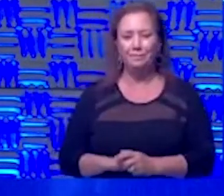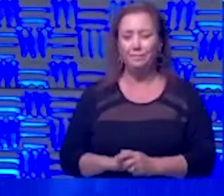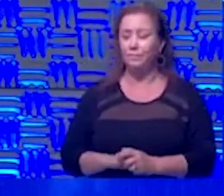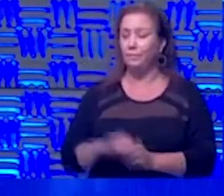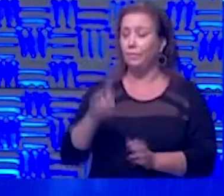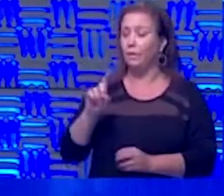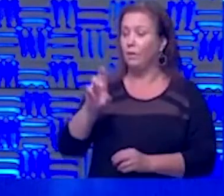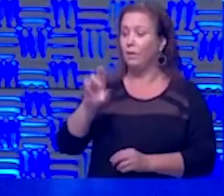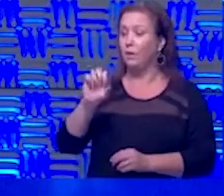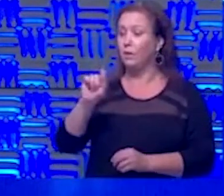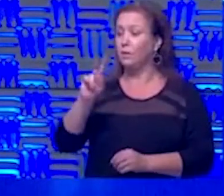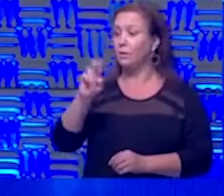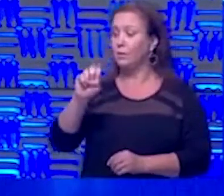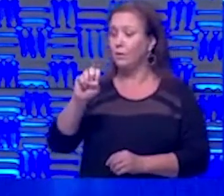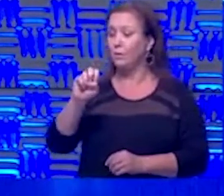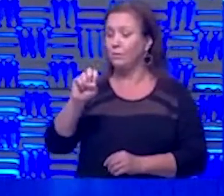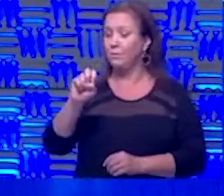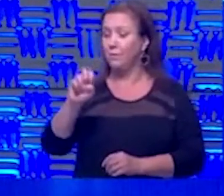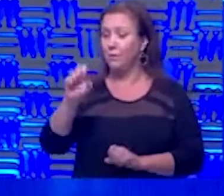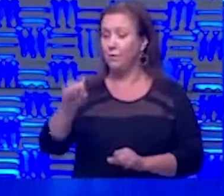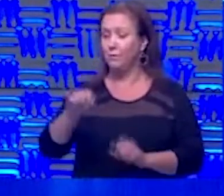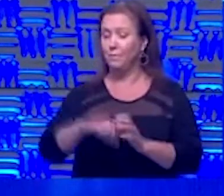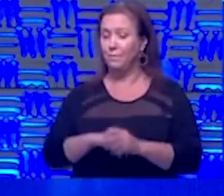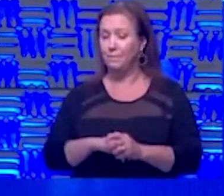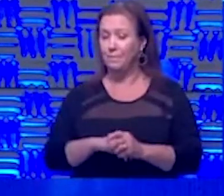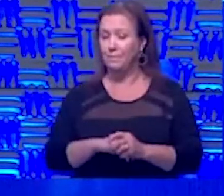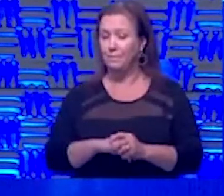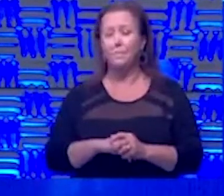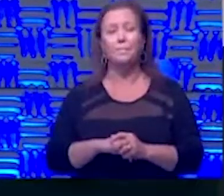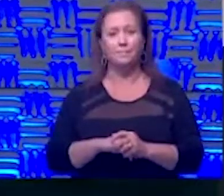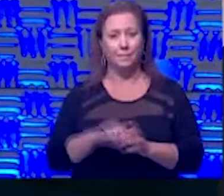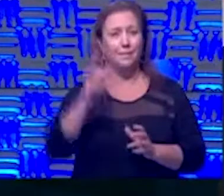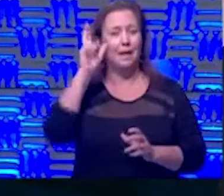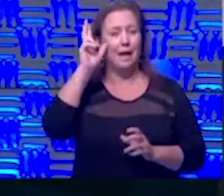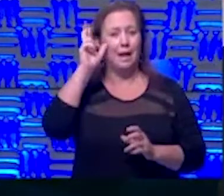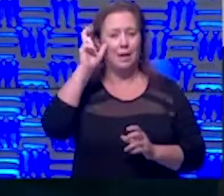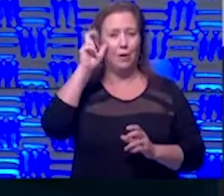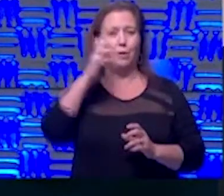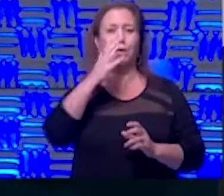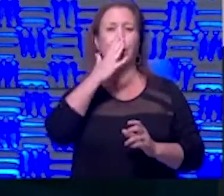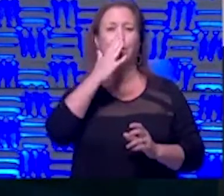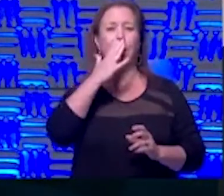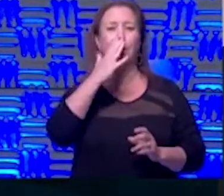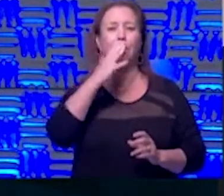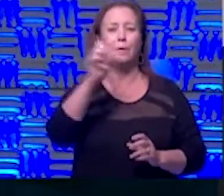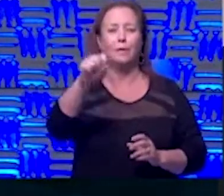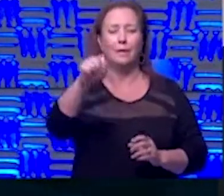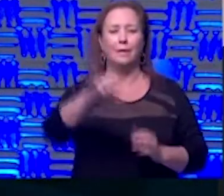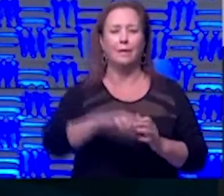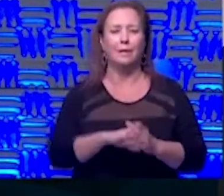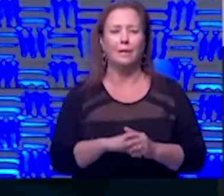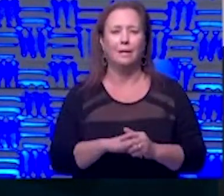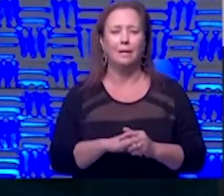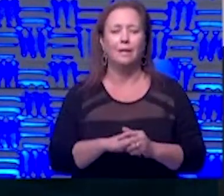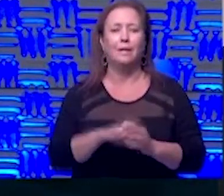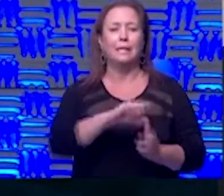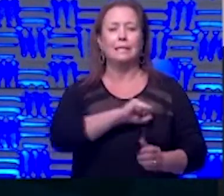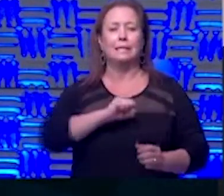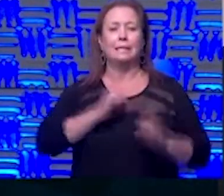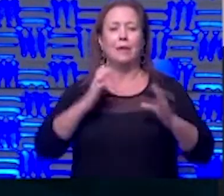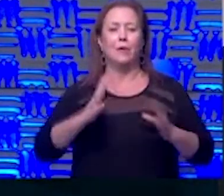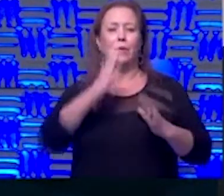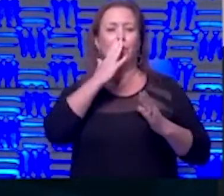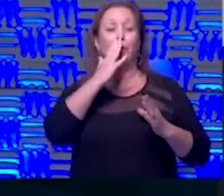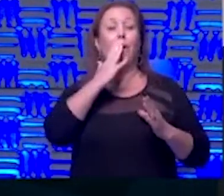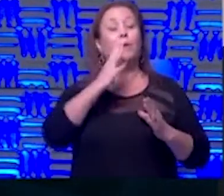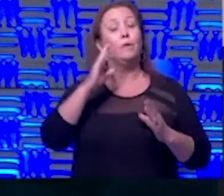Dr. Stone, were you able to hear that question? I did, and I thank you, and Senator, thank you